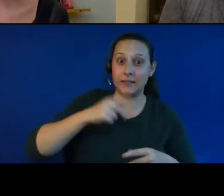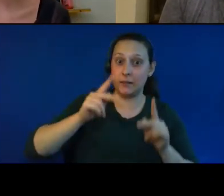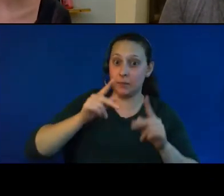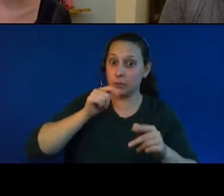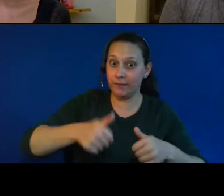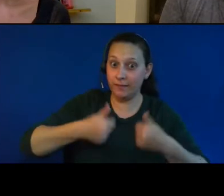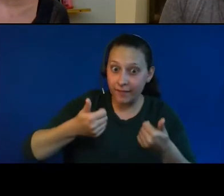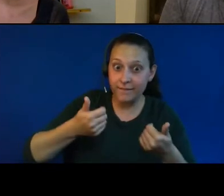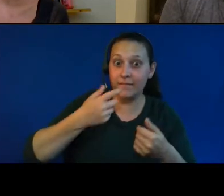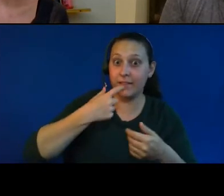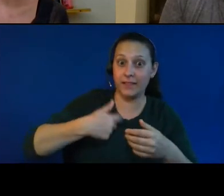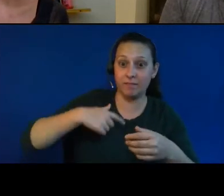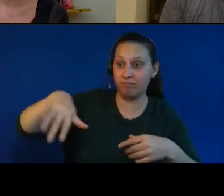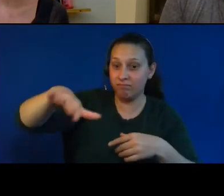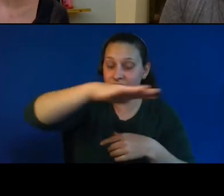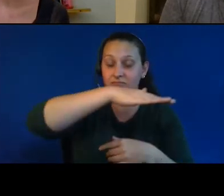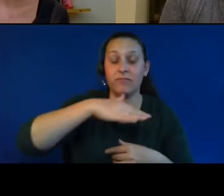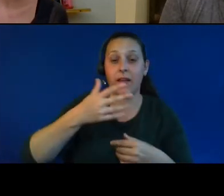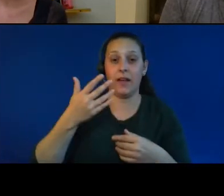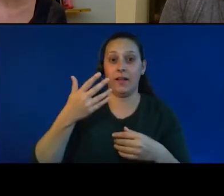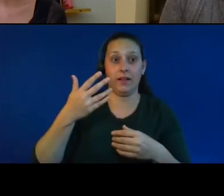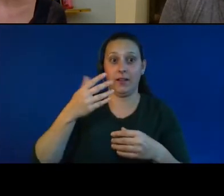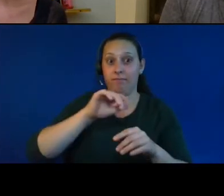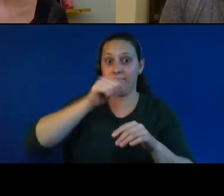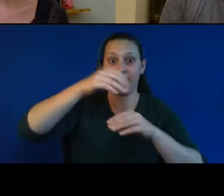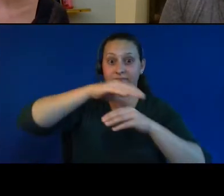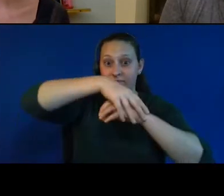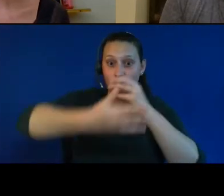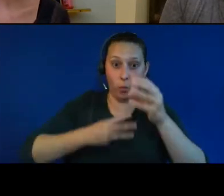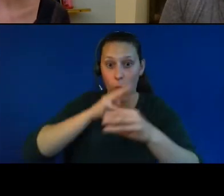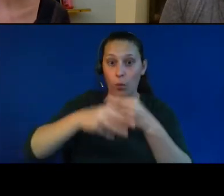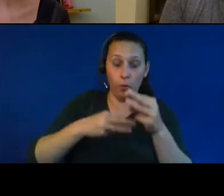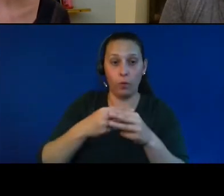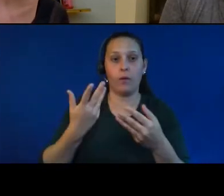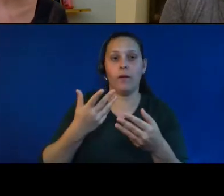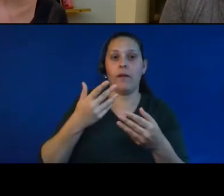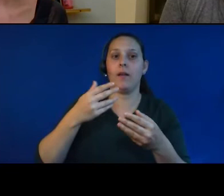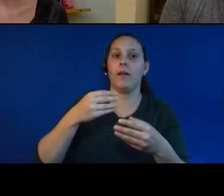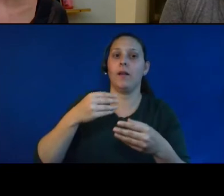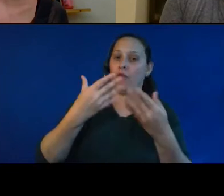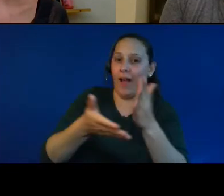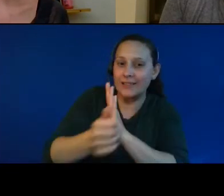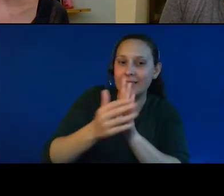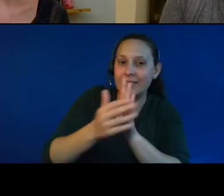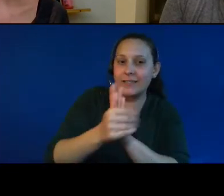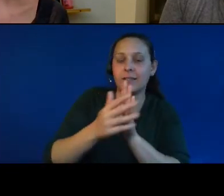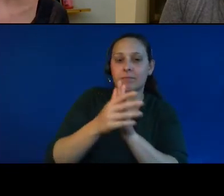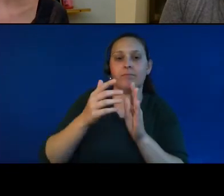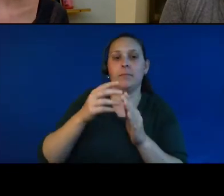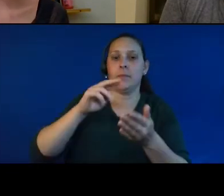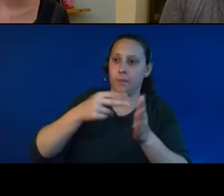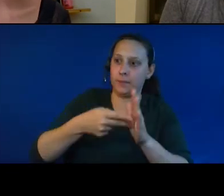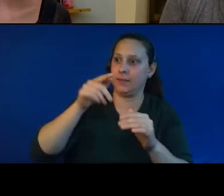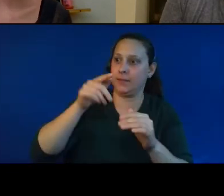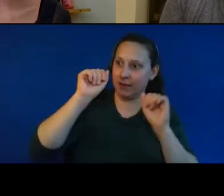citizens as well, with opportunities and the skills they need to start their own entrepreneurial ventures and to solve some of the most